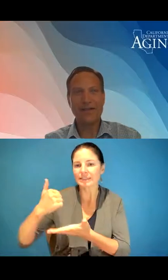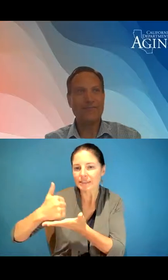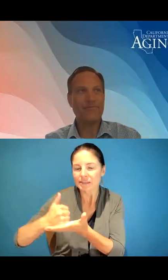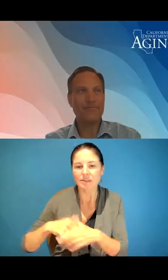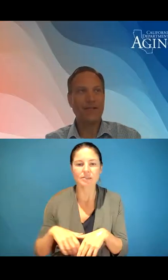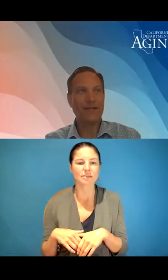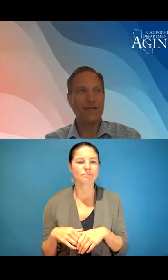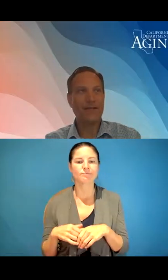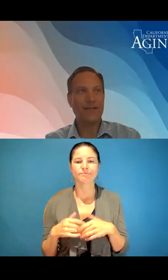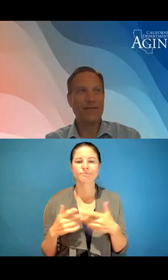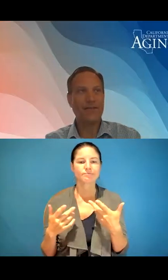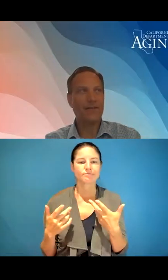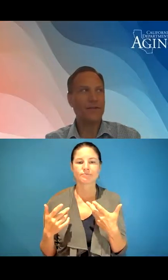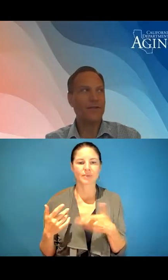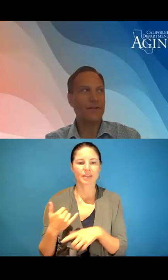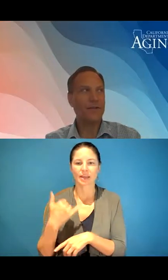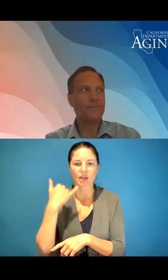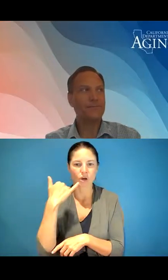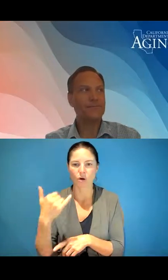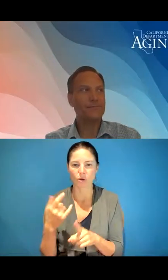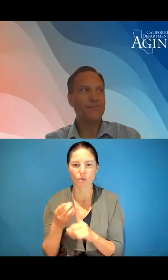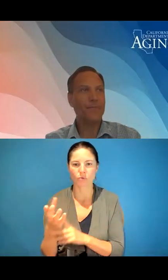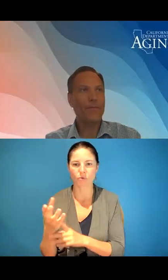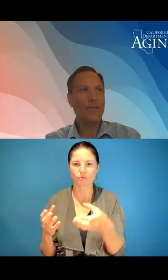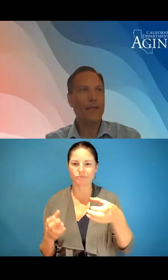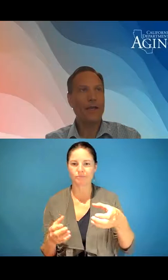know, easily through the smart speaker.